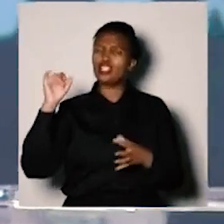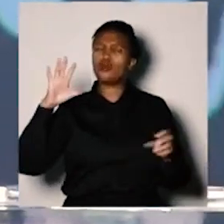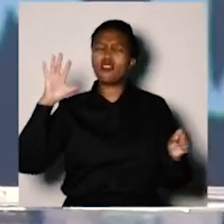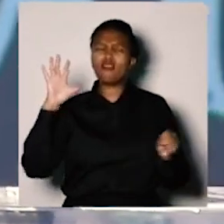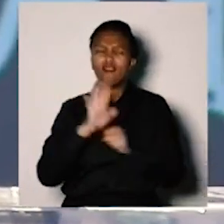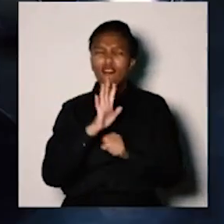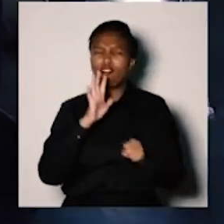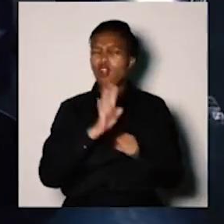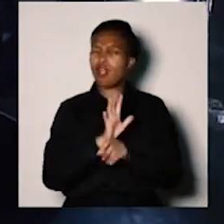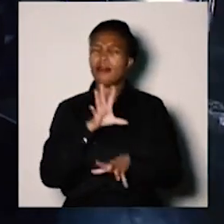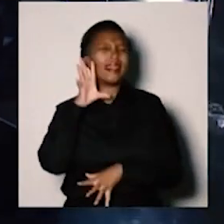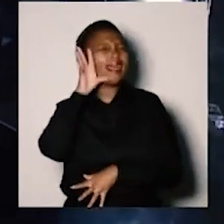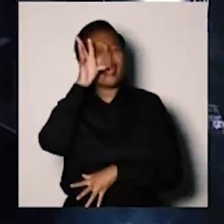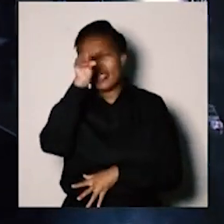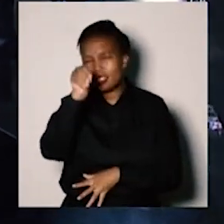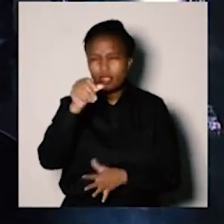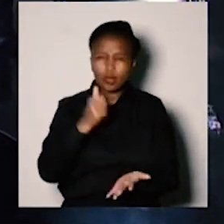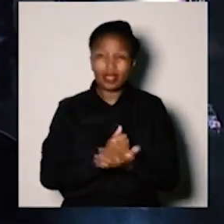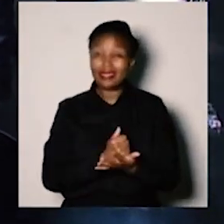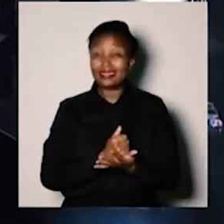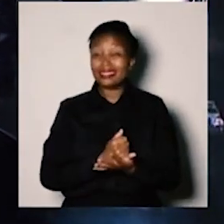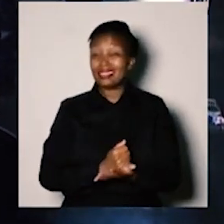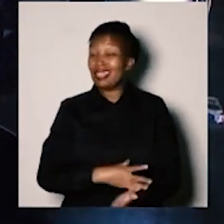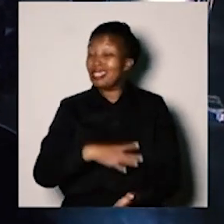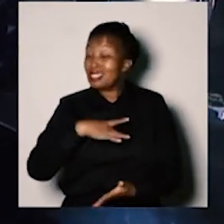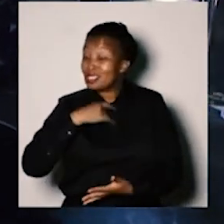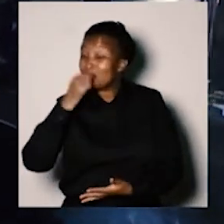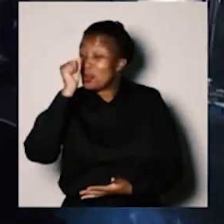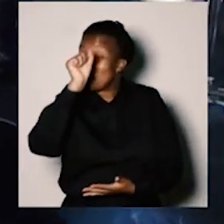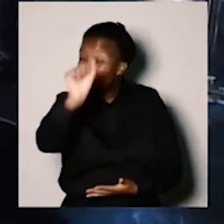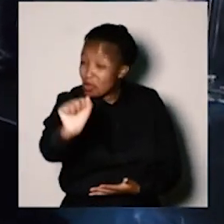sit. Is your soul safe?